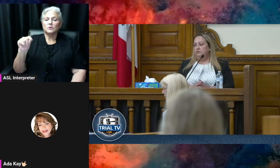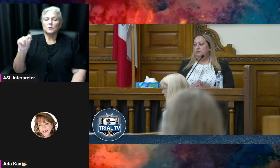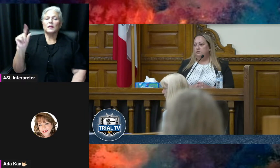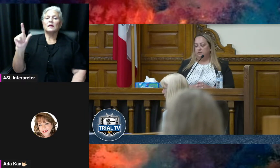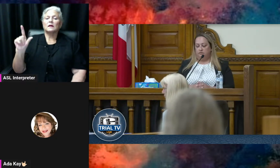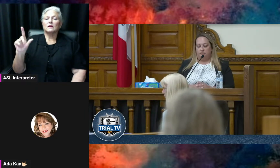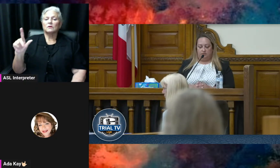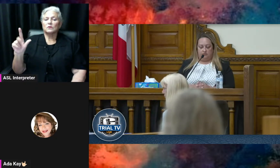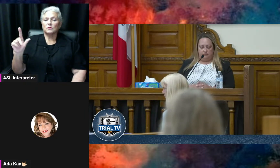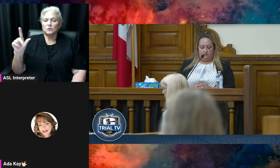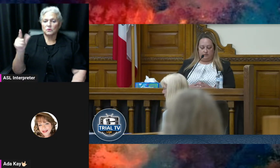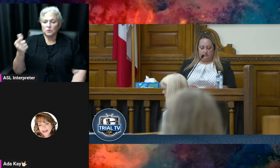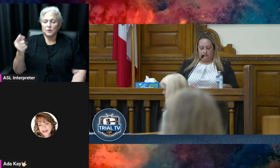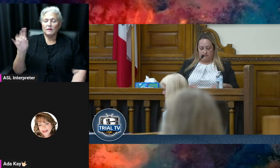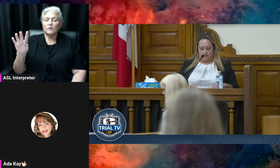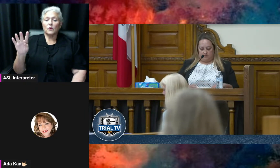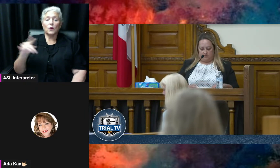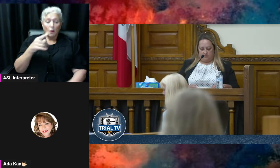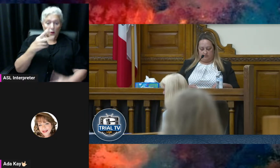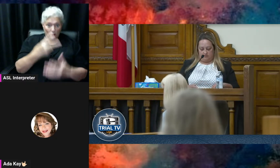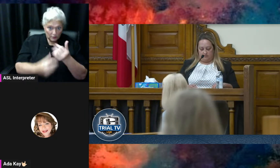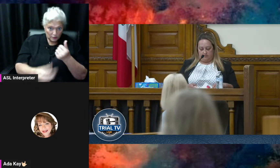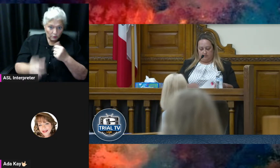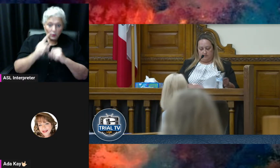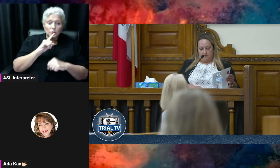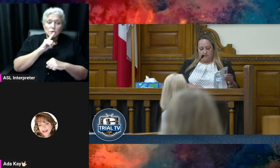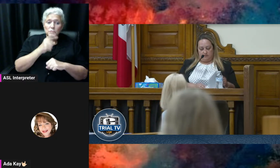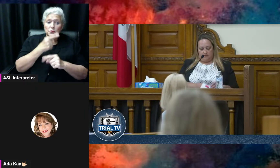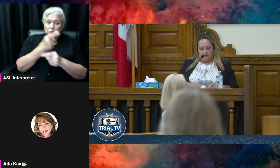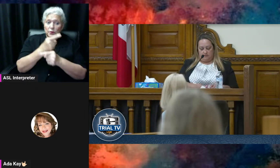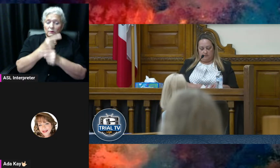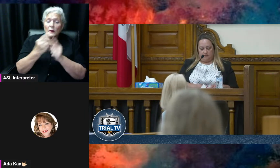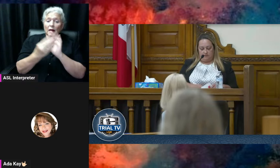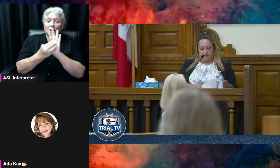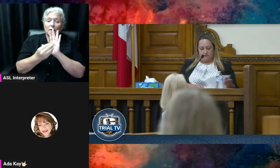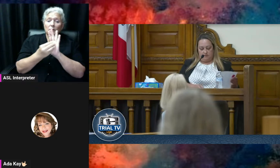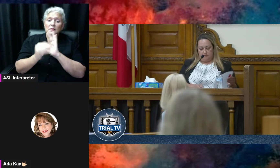Are these both true and accurate copies of your reports?